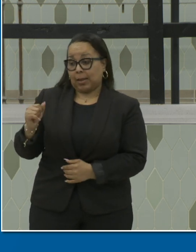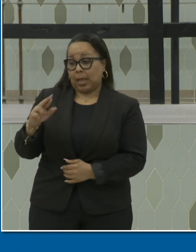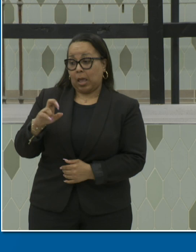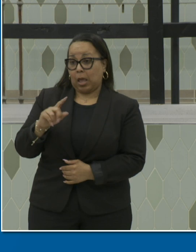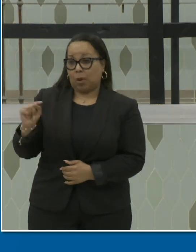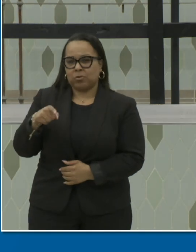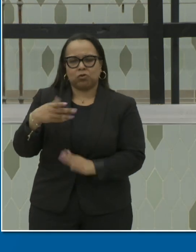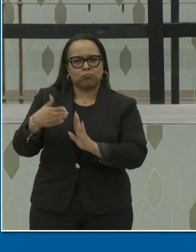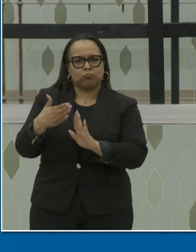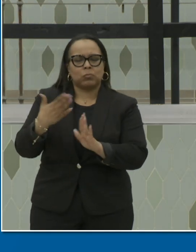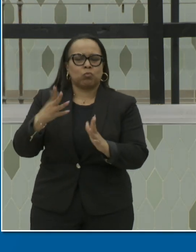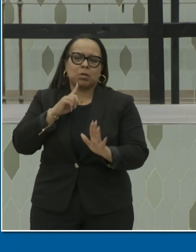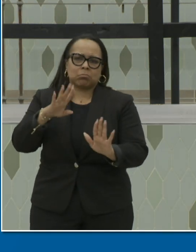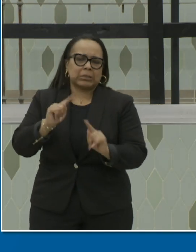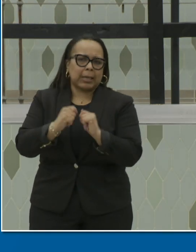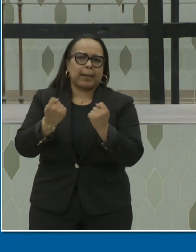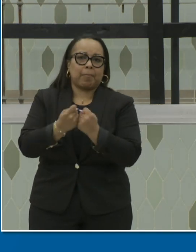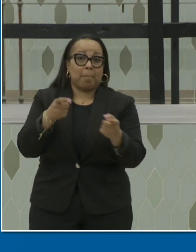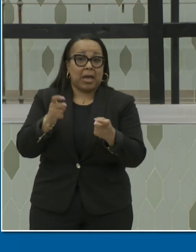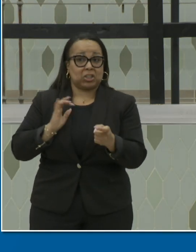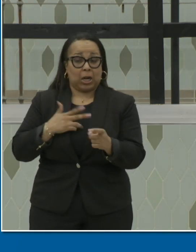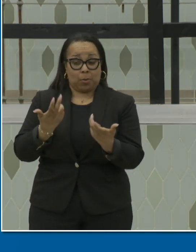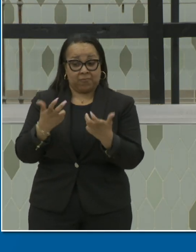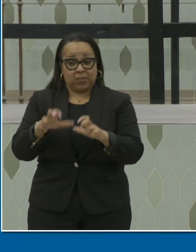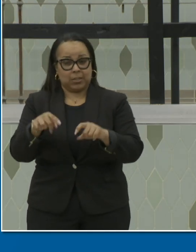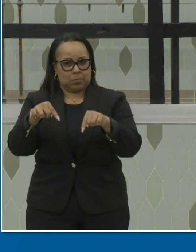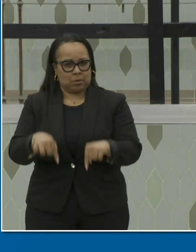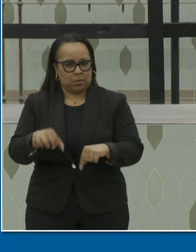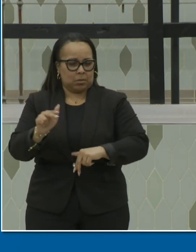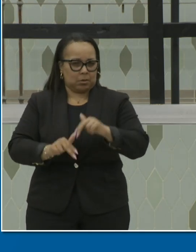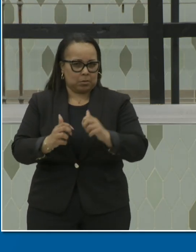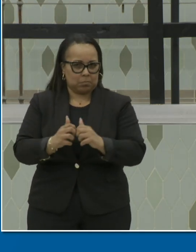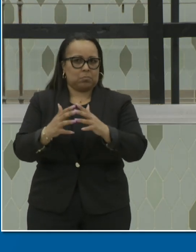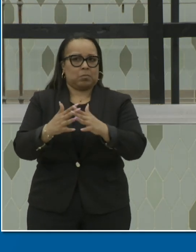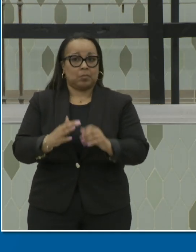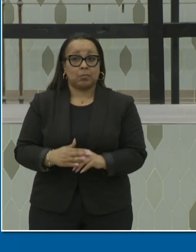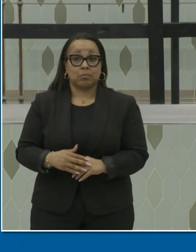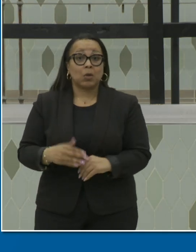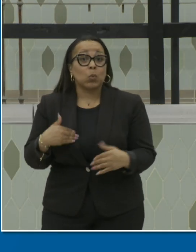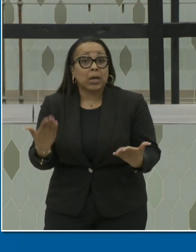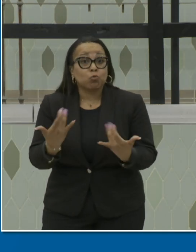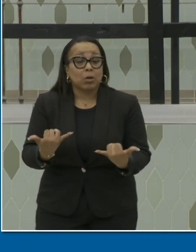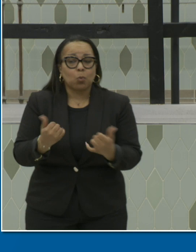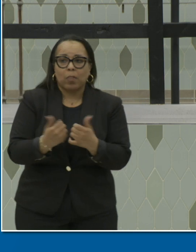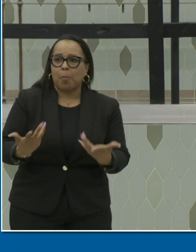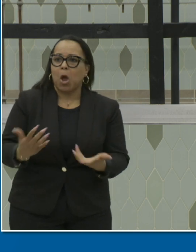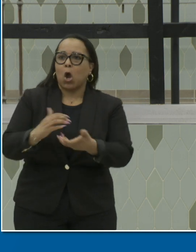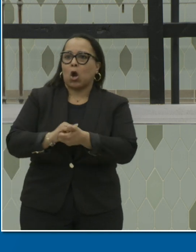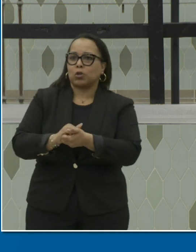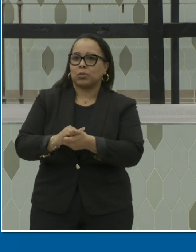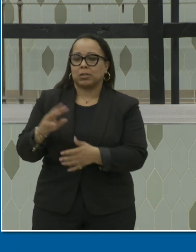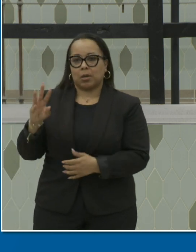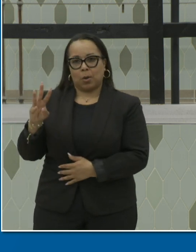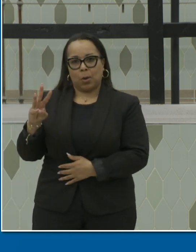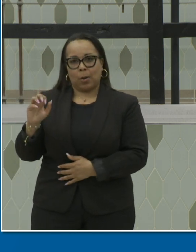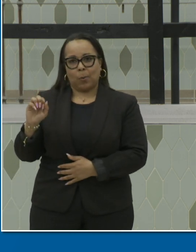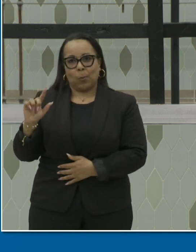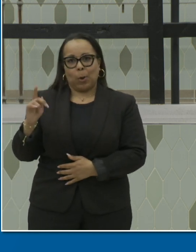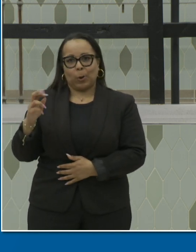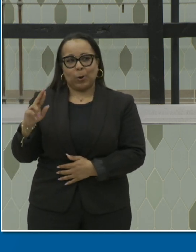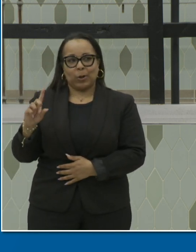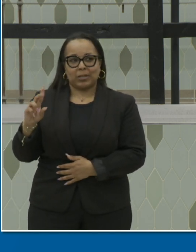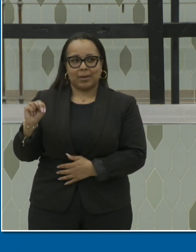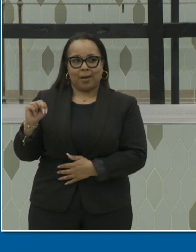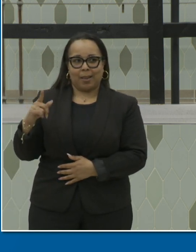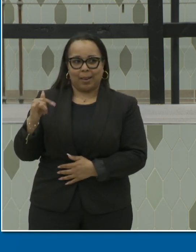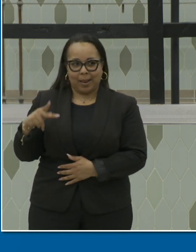fabulous team in managing our investment in this transaction. We would not be here today without our partners in Walker Dunlop, who do